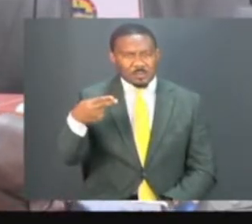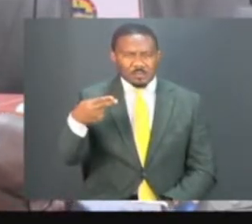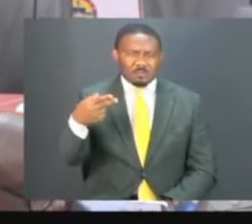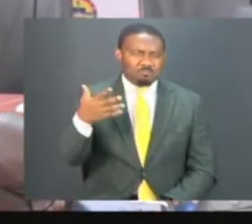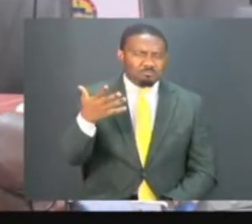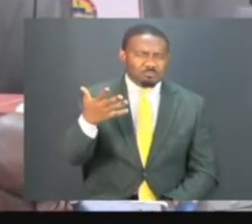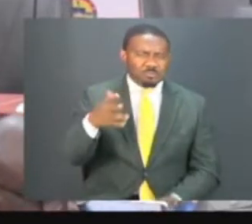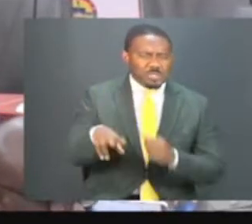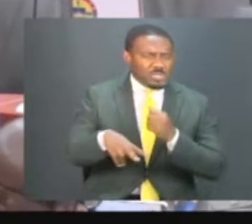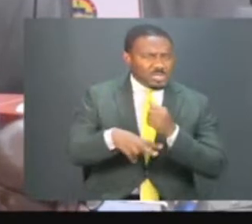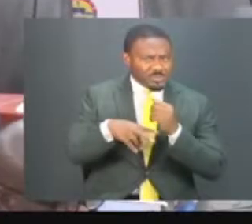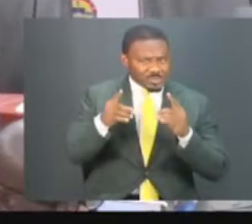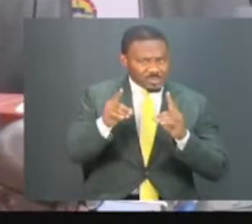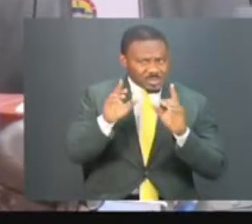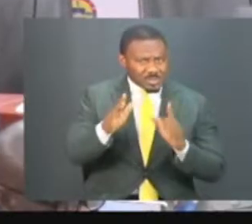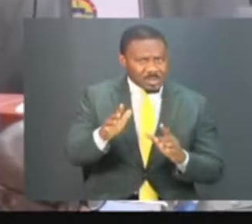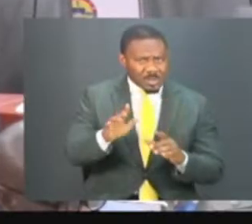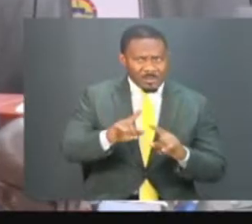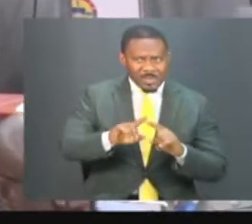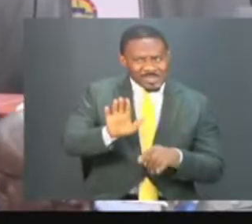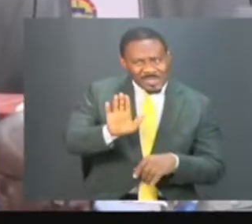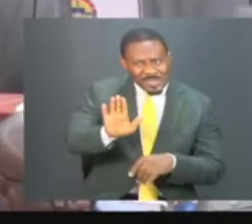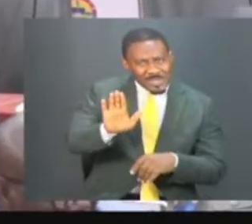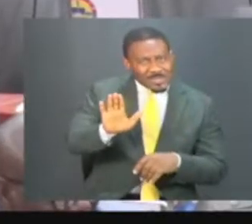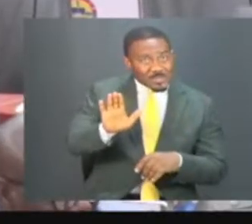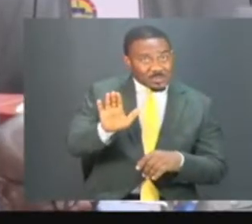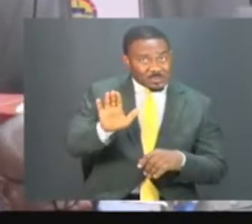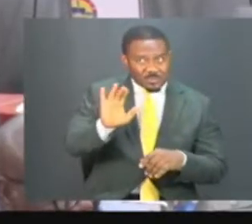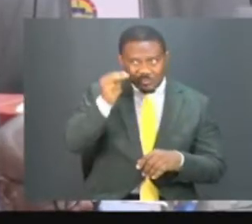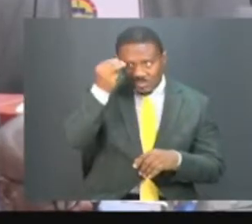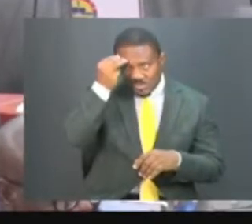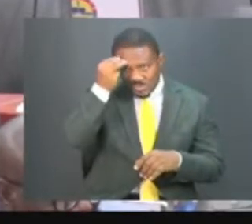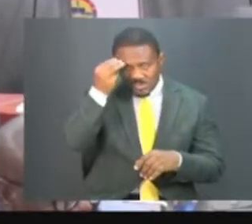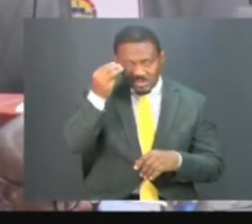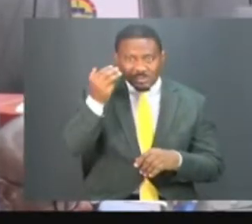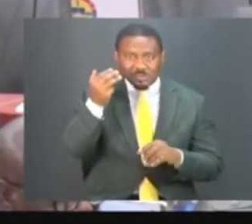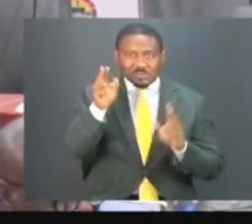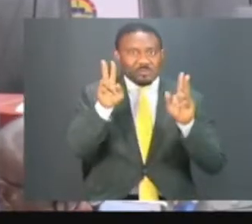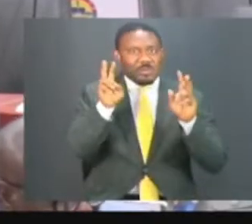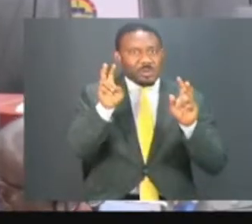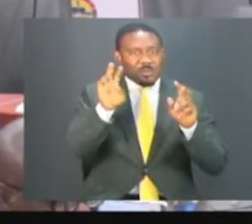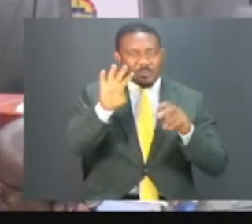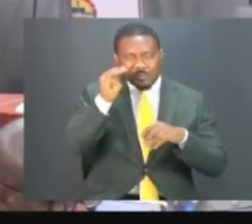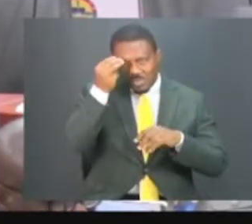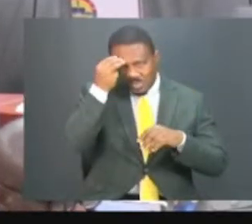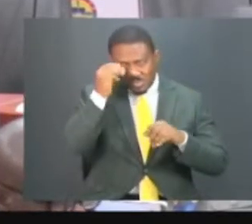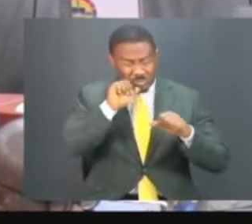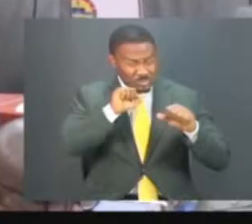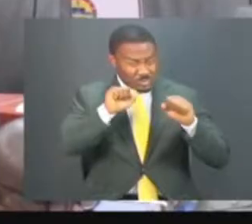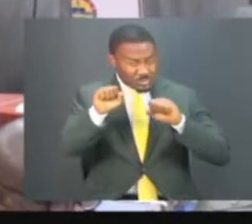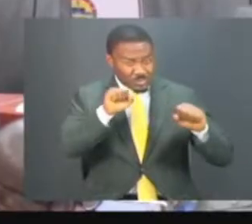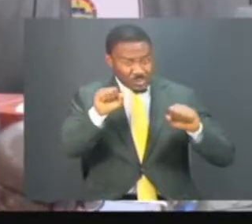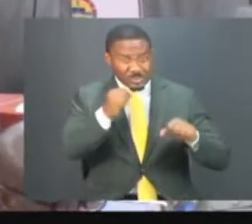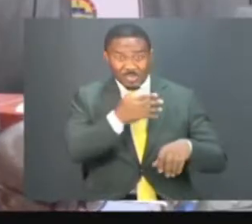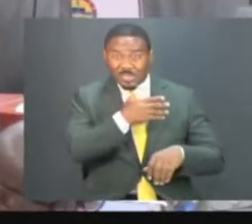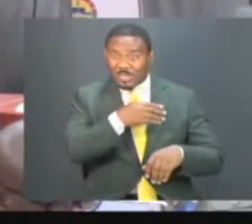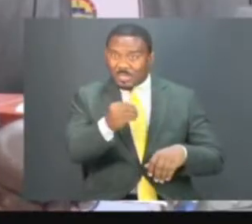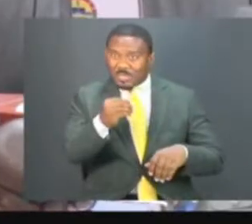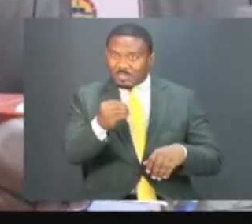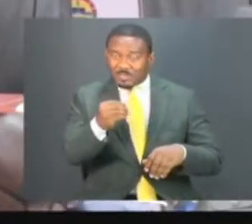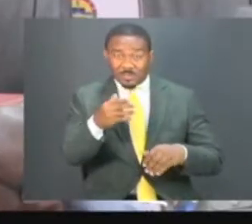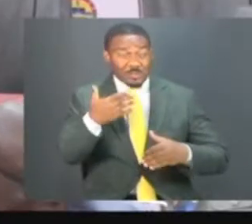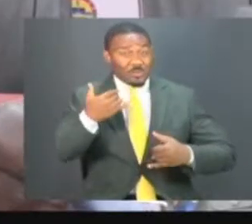ministry is Ministry of Sports and Recreation. The S in front of sport has been